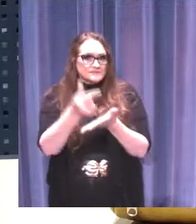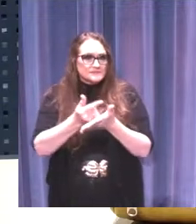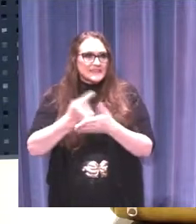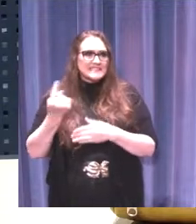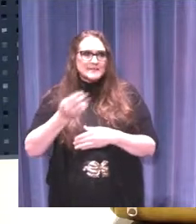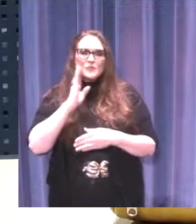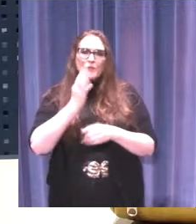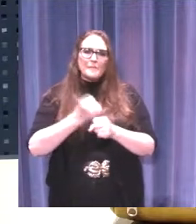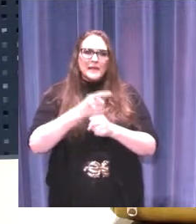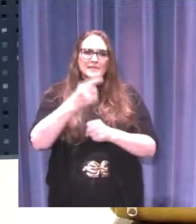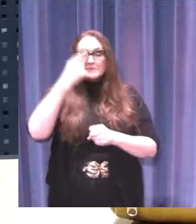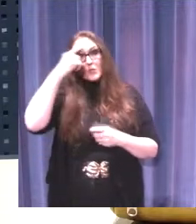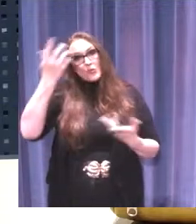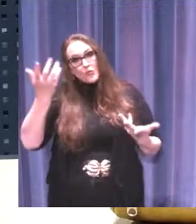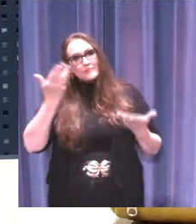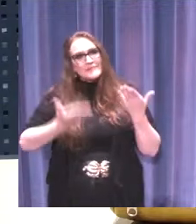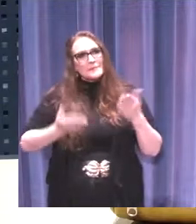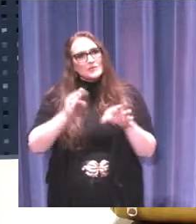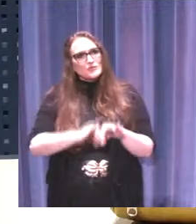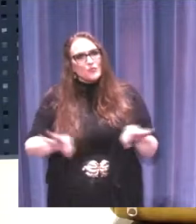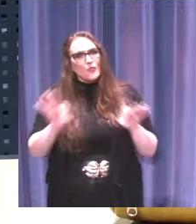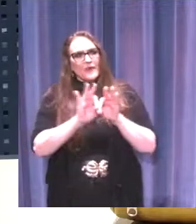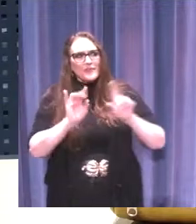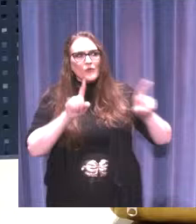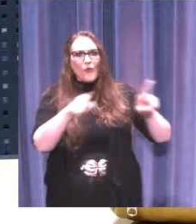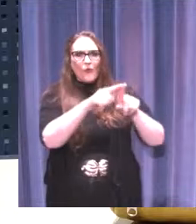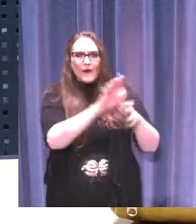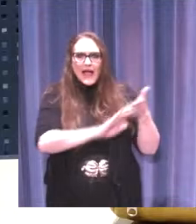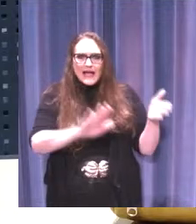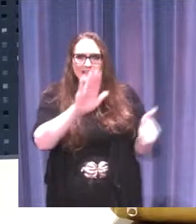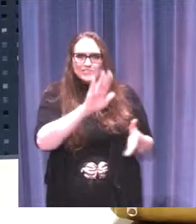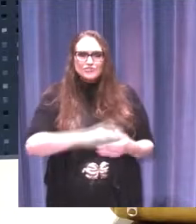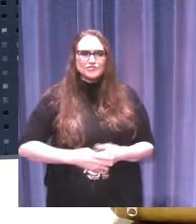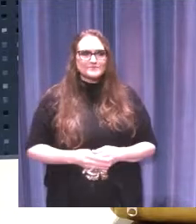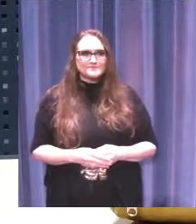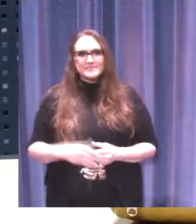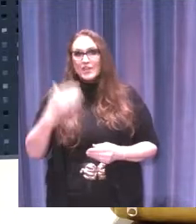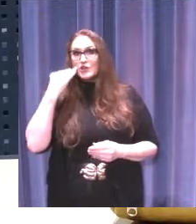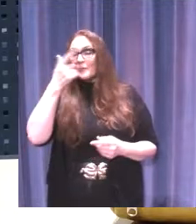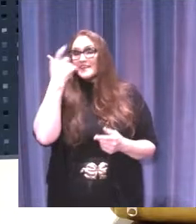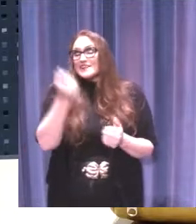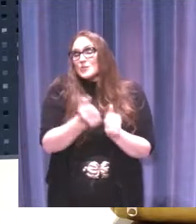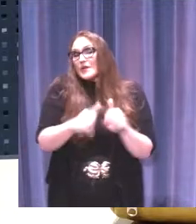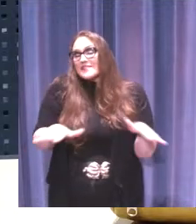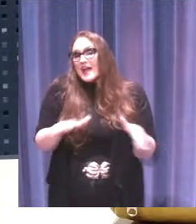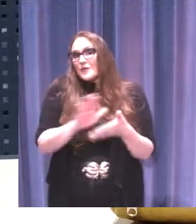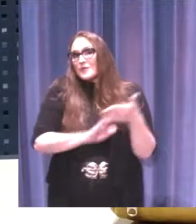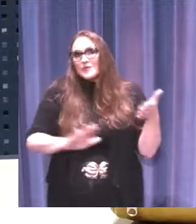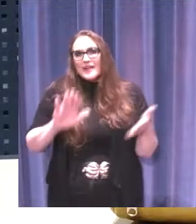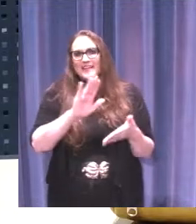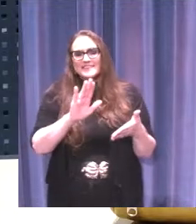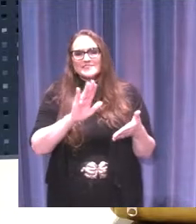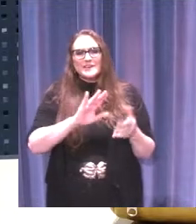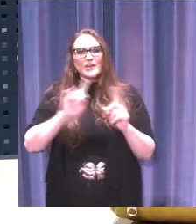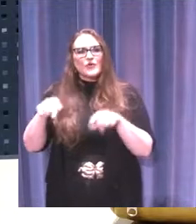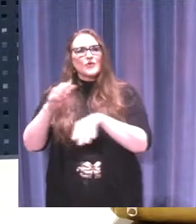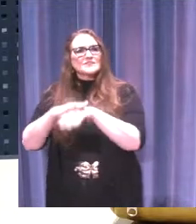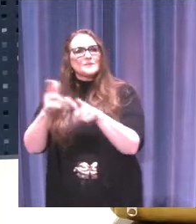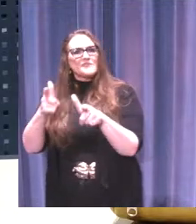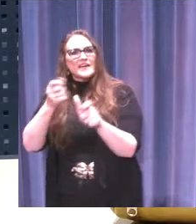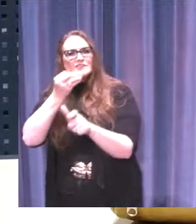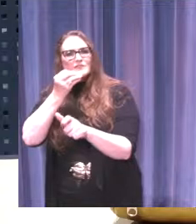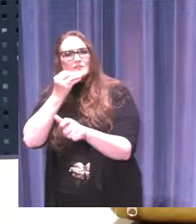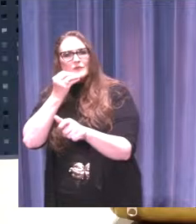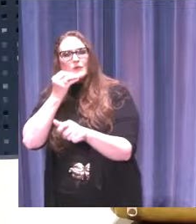would make them think maybe it's worthwhile to go to college. You know, because without college, you go to some of the fast food places and